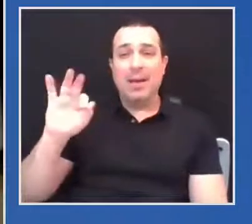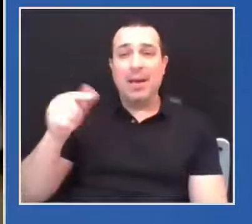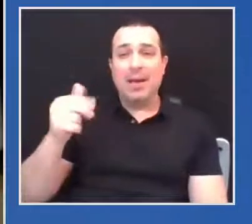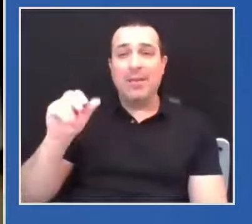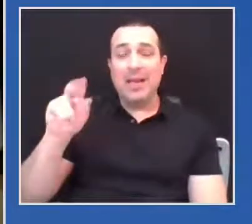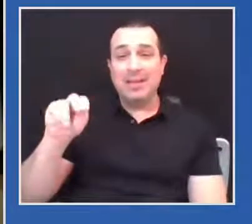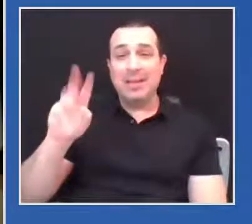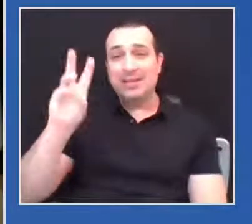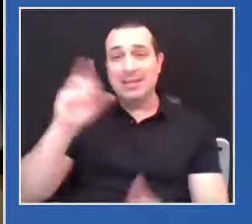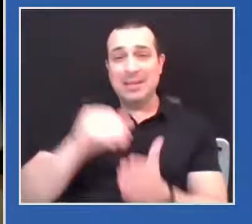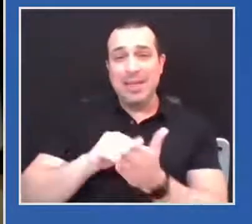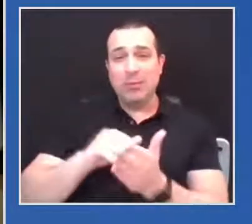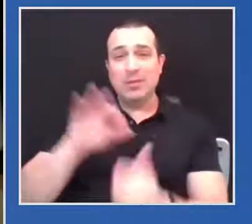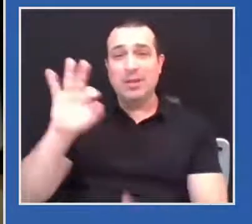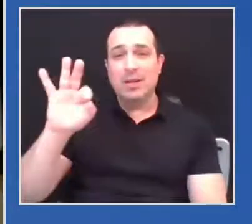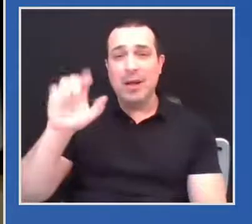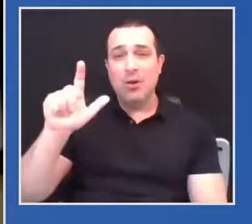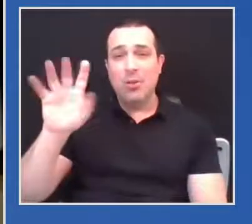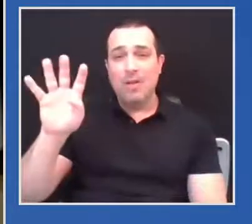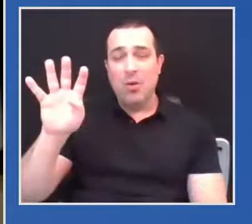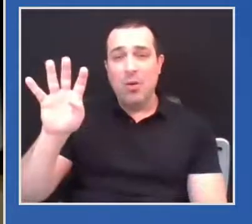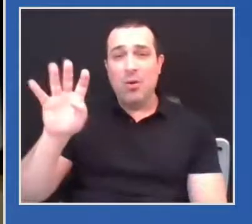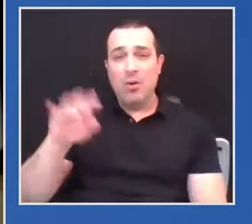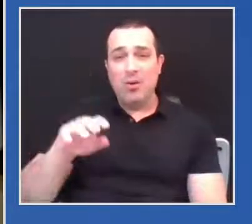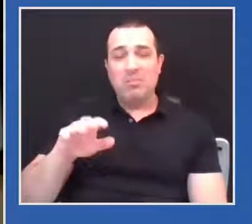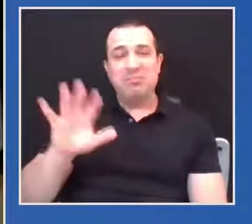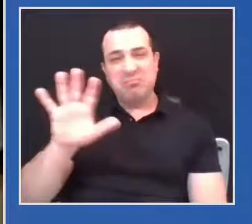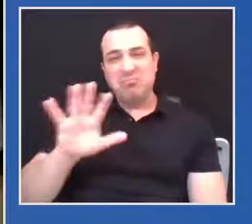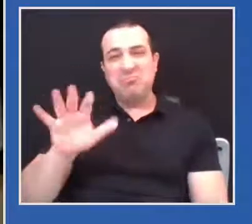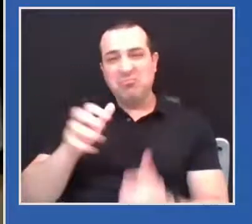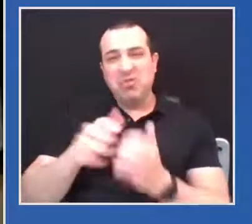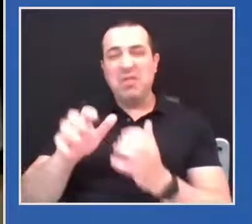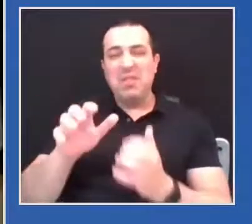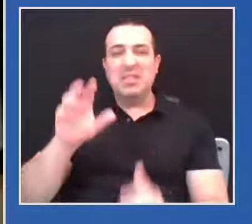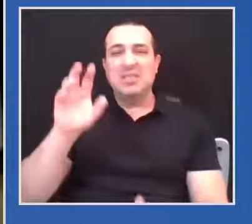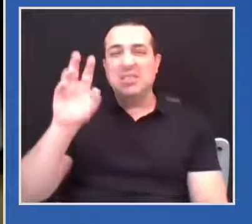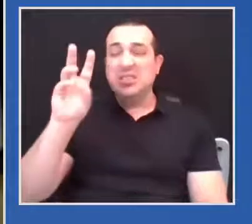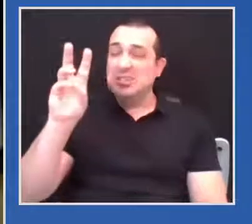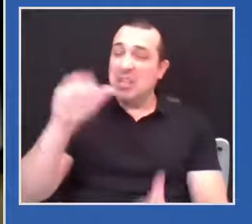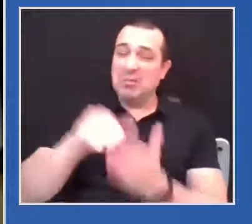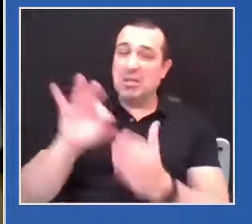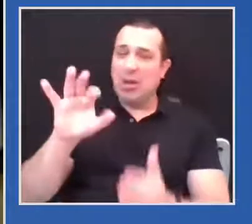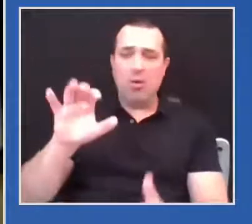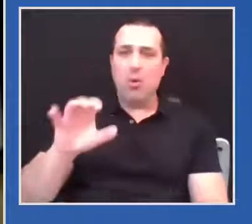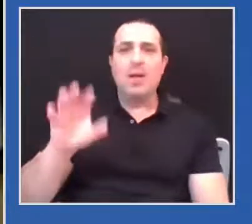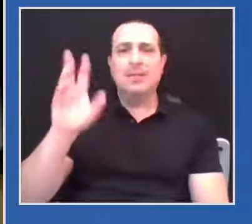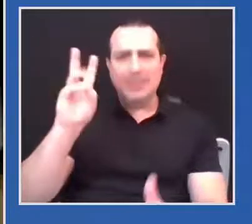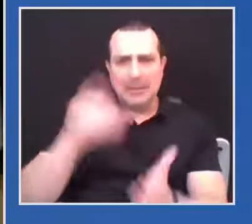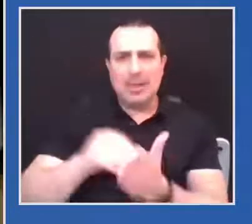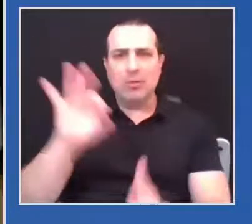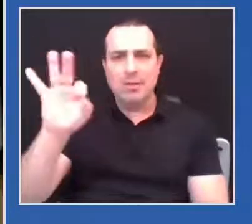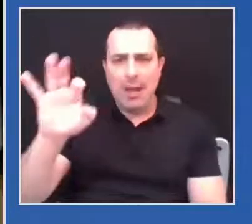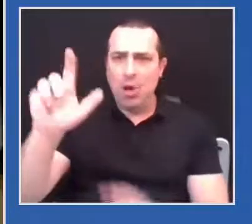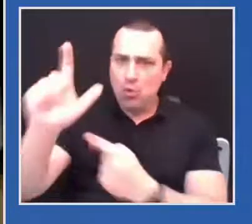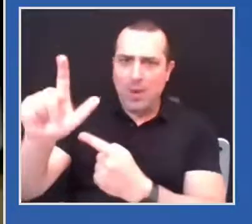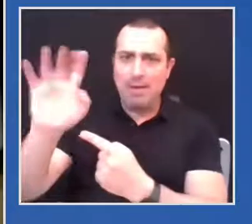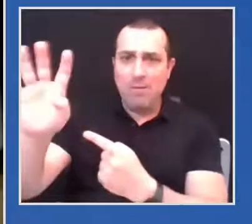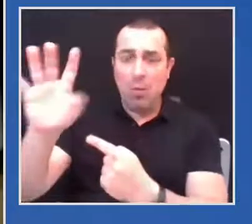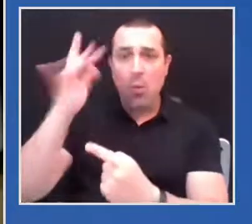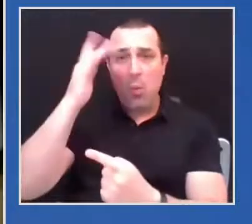6,924. Not roughly 6,900, 924, because every one of these fallen